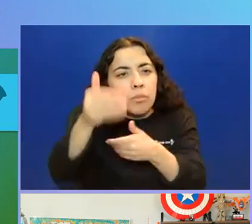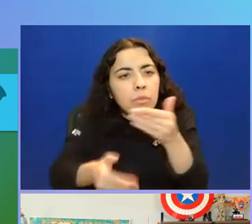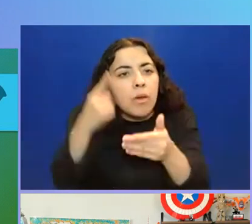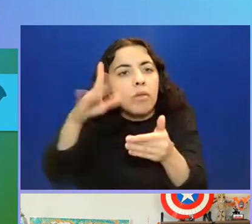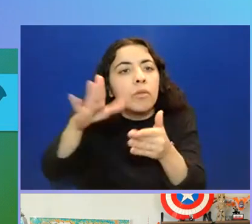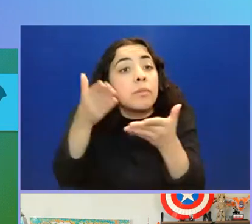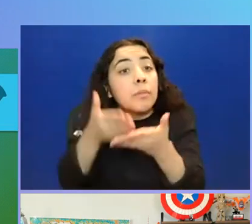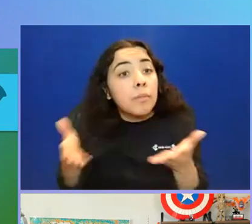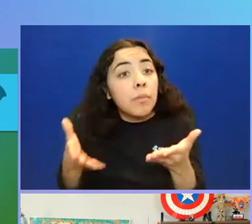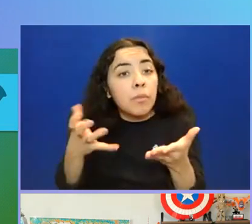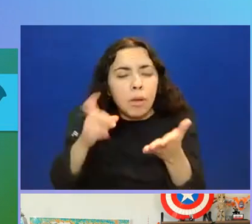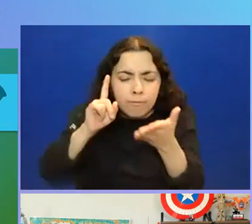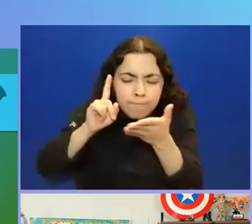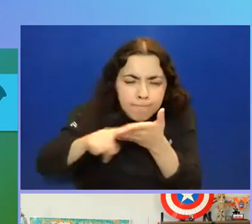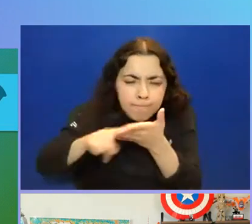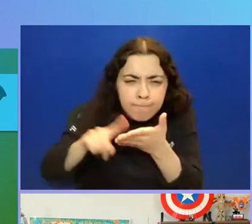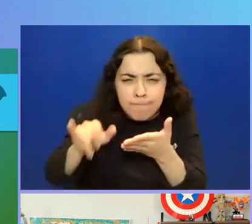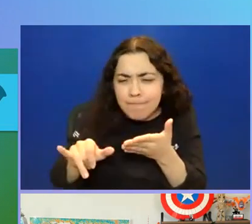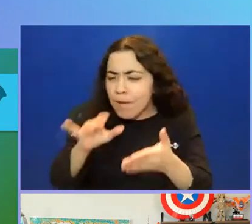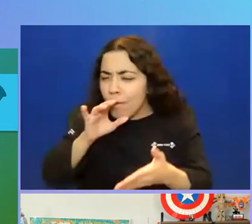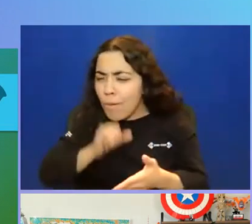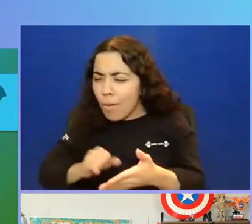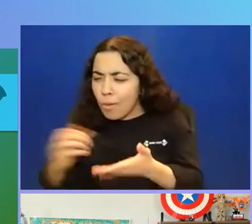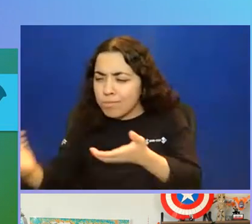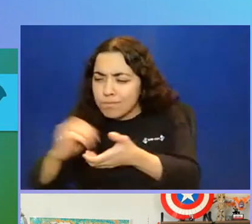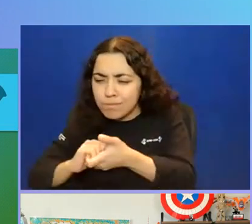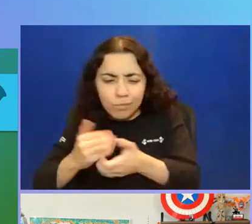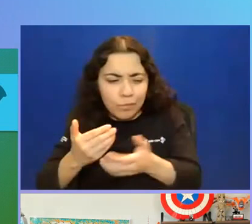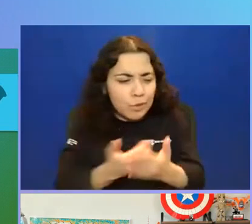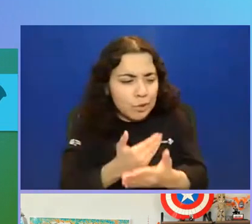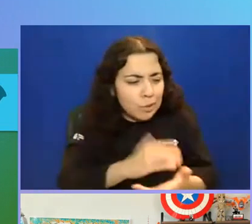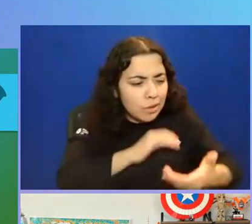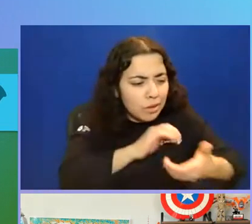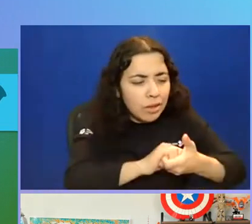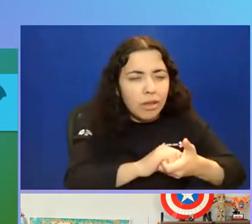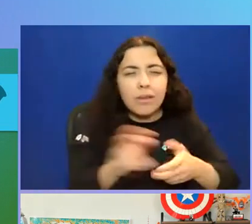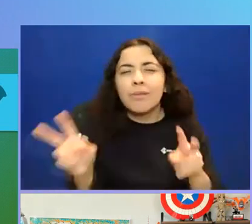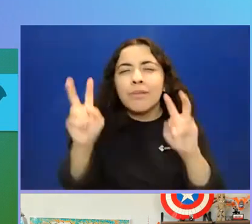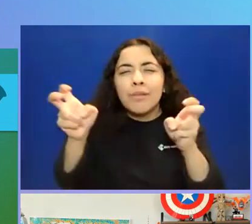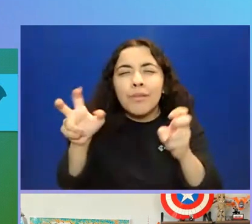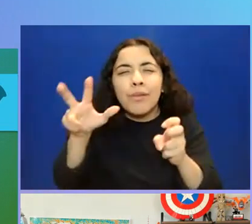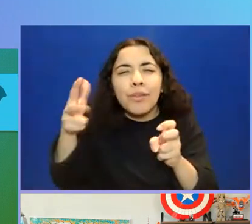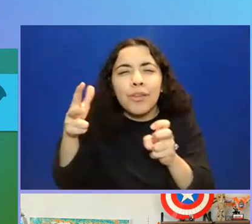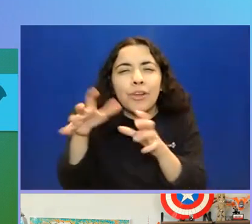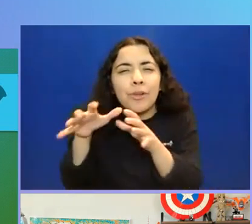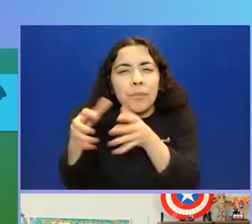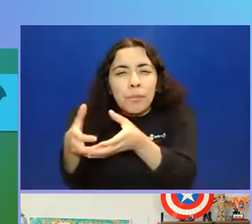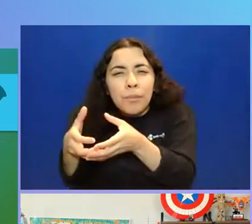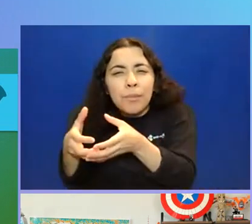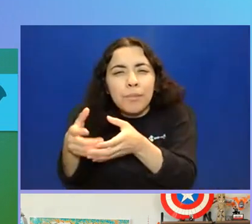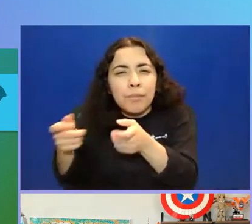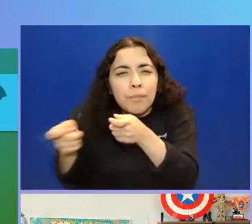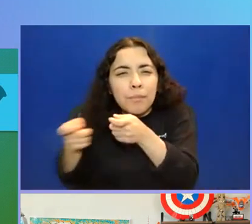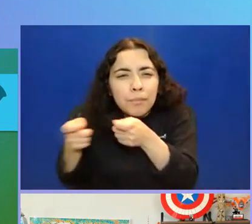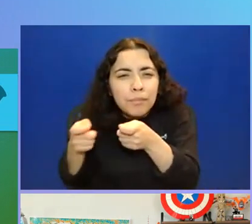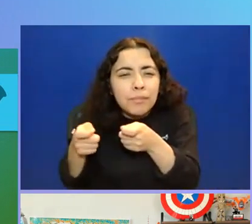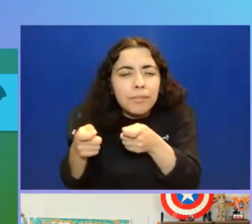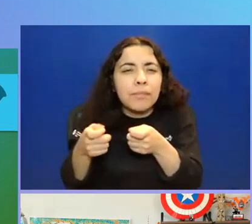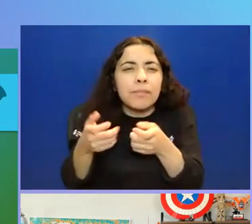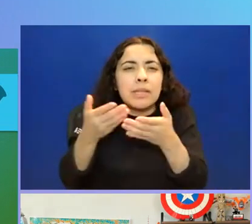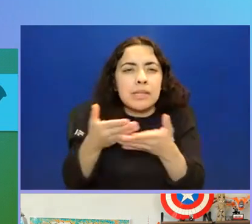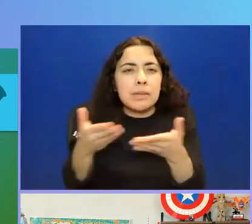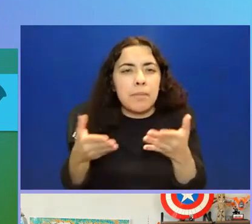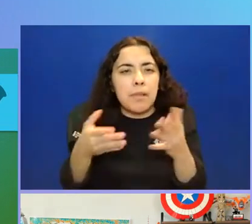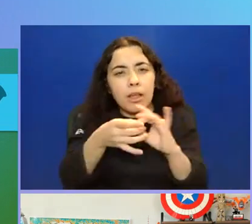want to look into, right? You may call it like third-party management or supply chain management, but a lot of times you